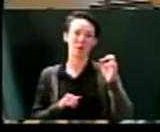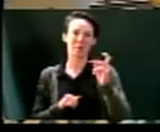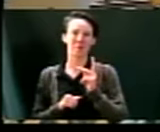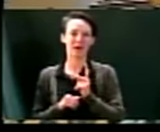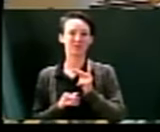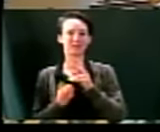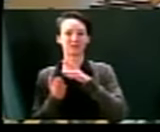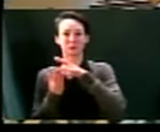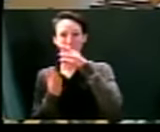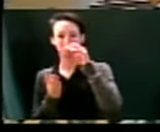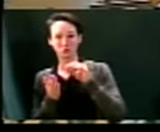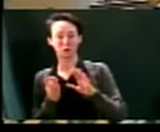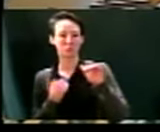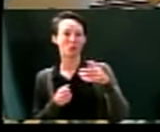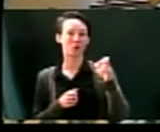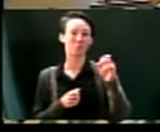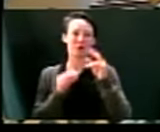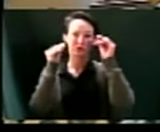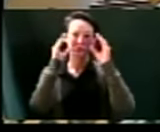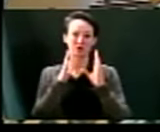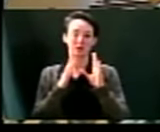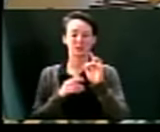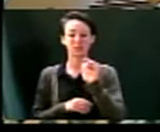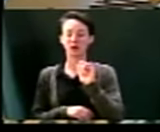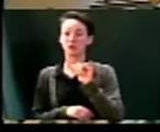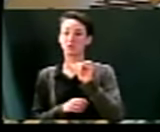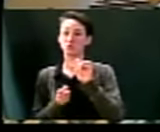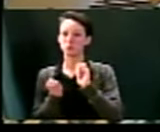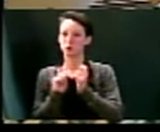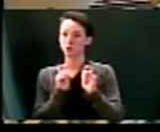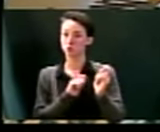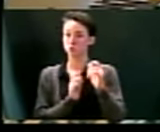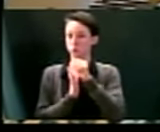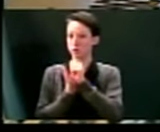time. Any changes to the agenda?